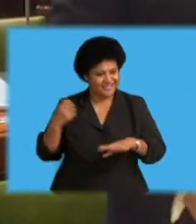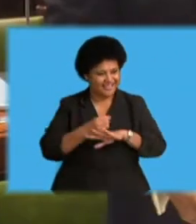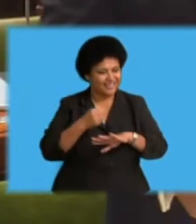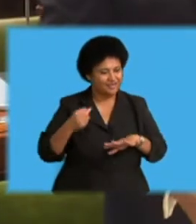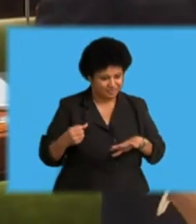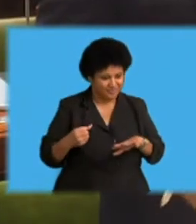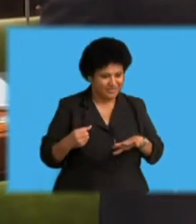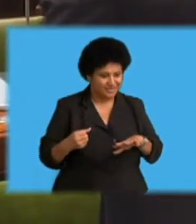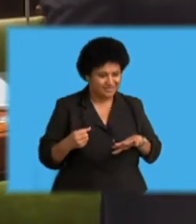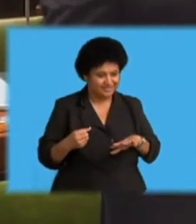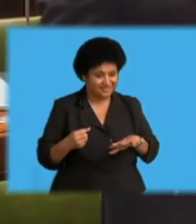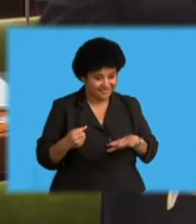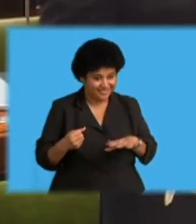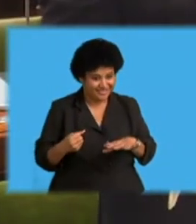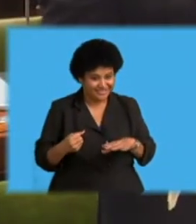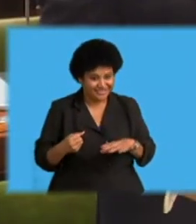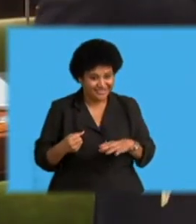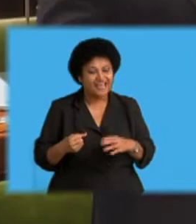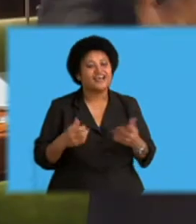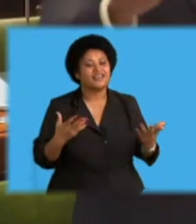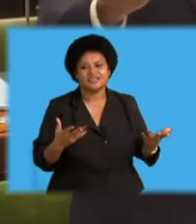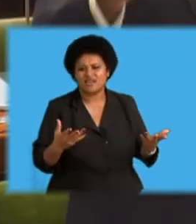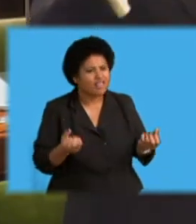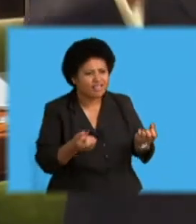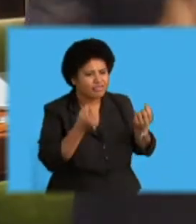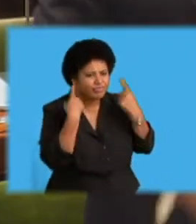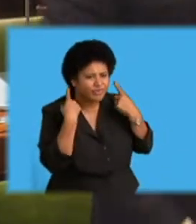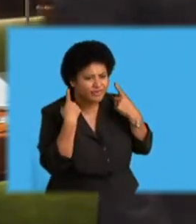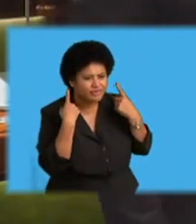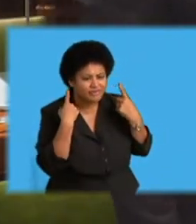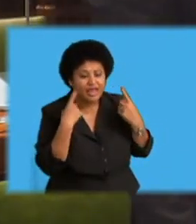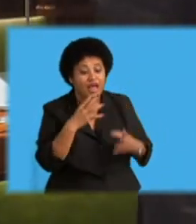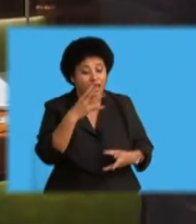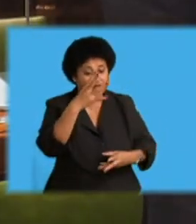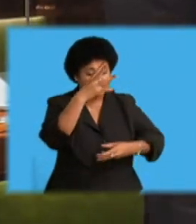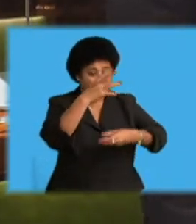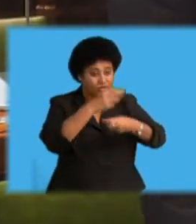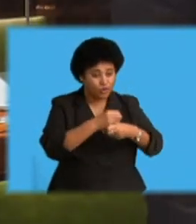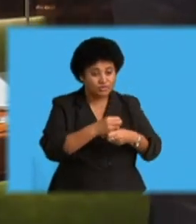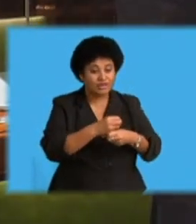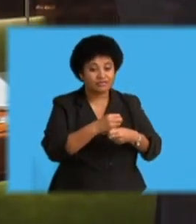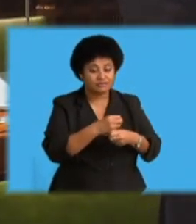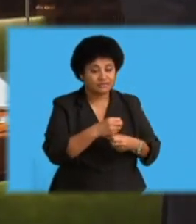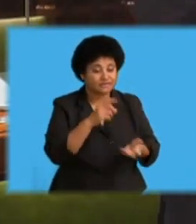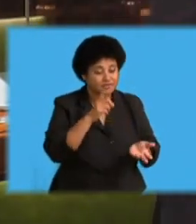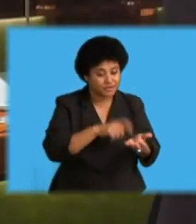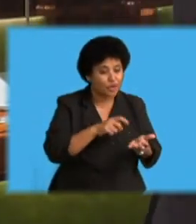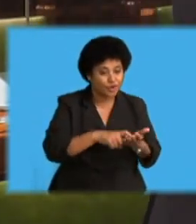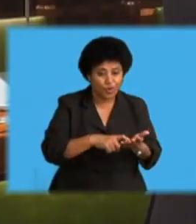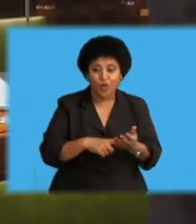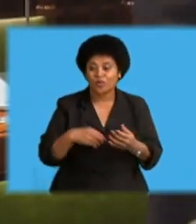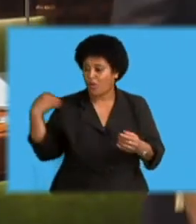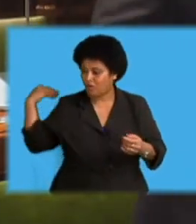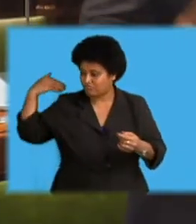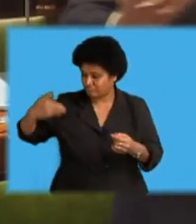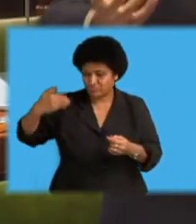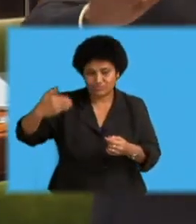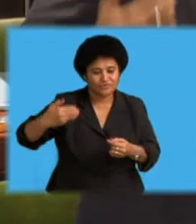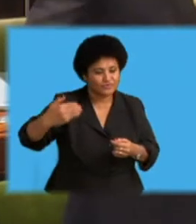oh no, they don't understand that. And they have the audacity to come and ask about debt. We have presented